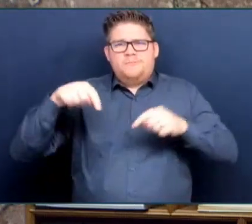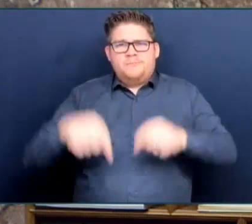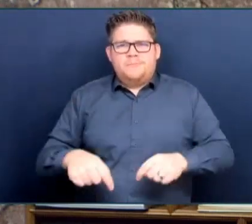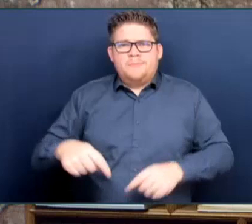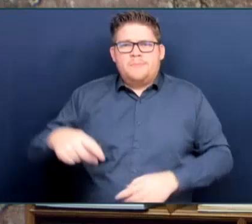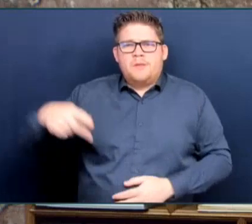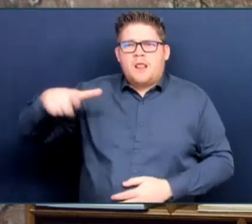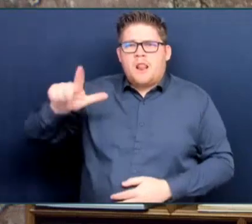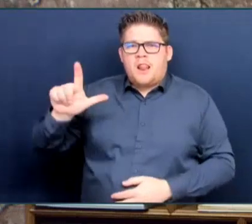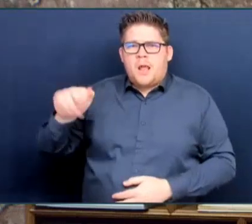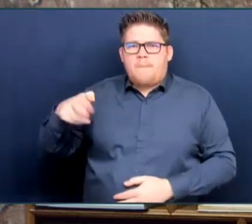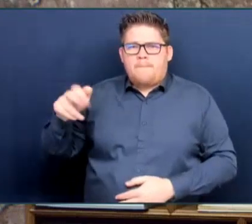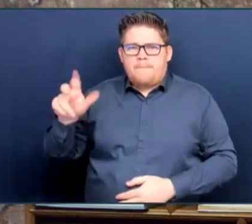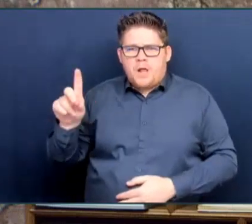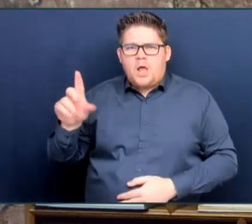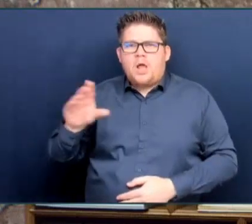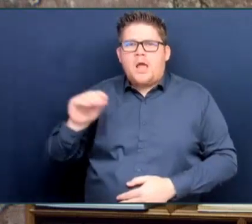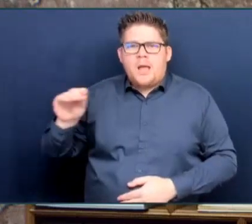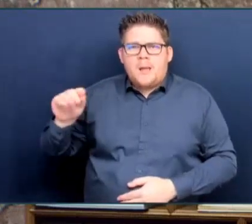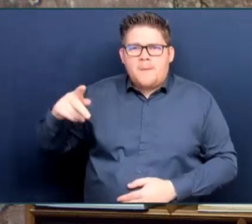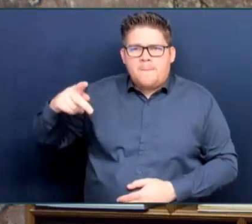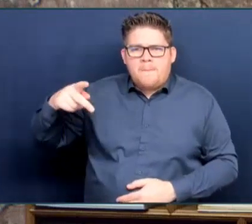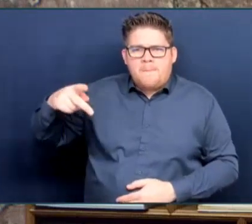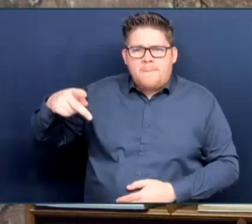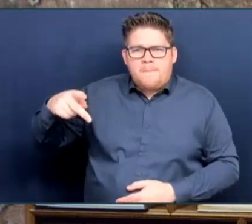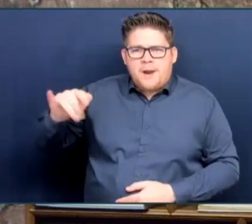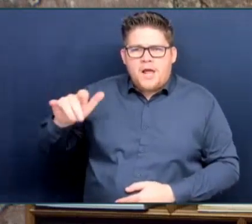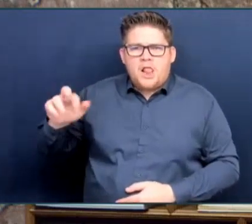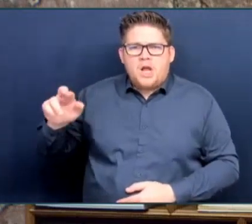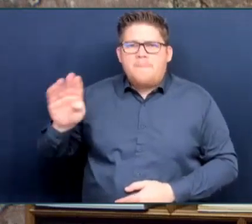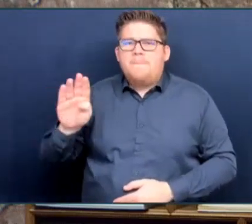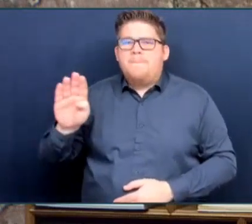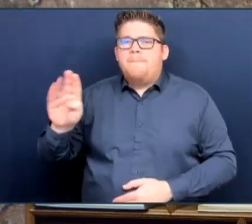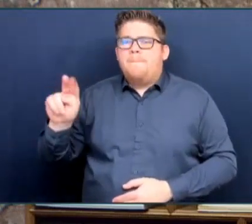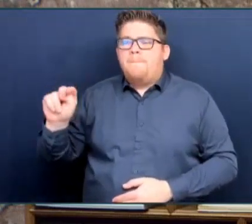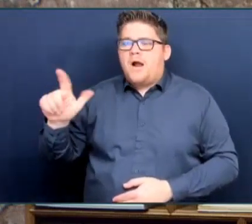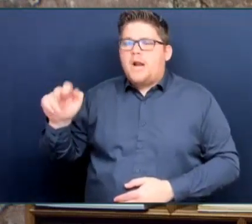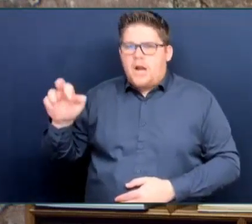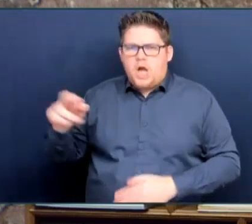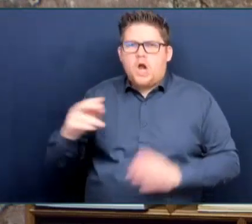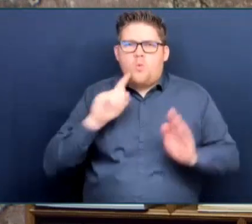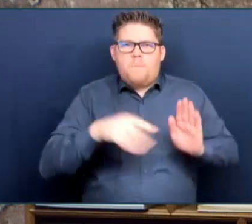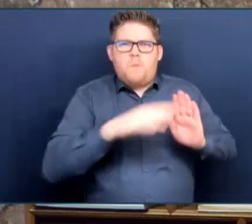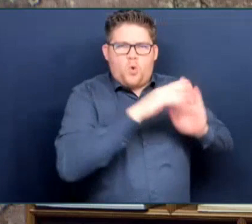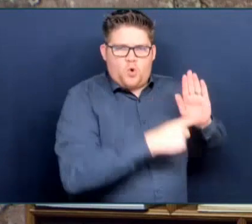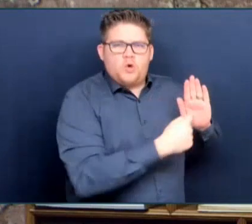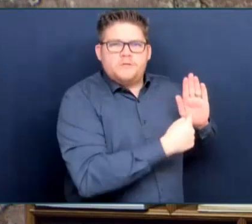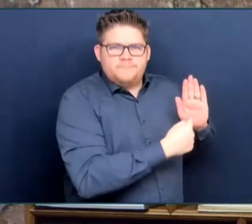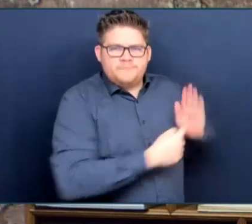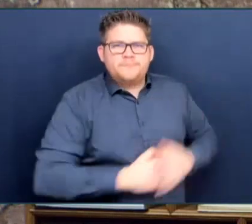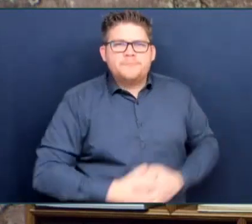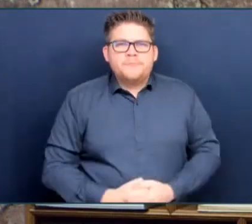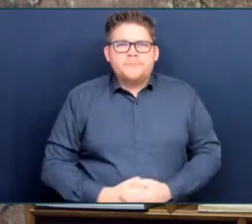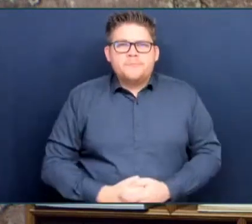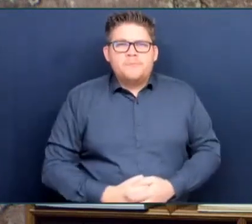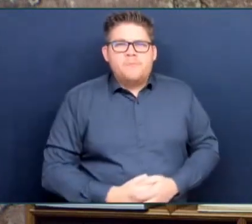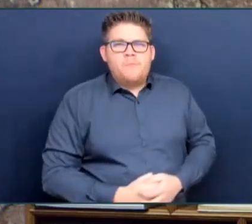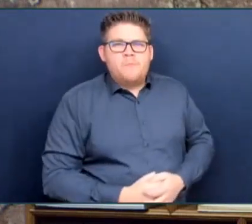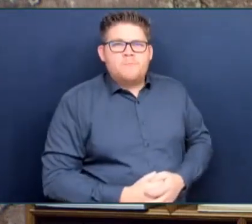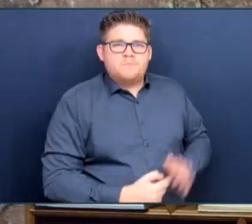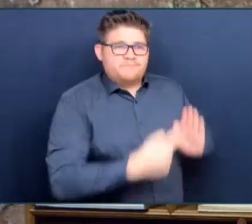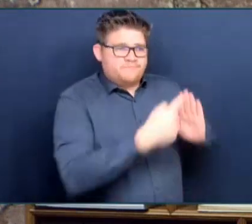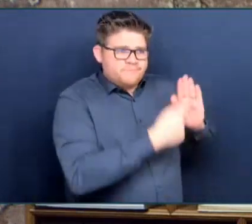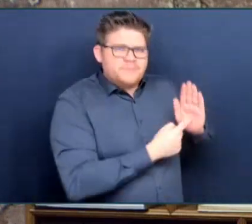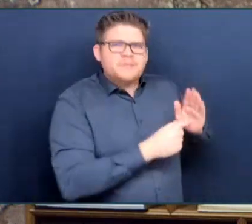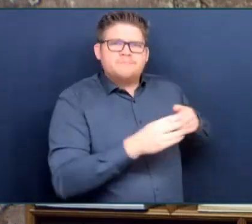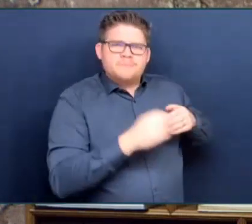put in place. It's not a question of waiting. We identified the challenges in terms of vacancies in